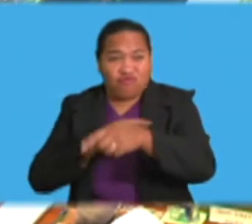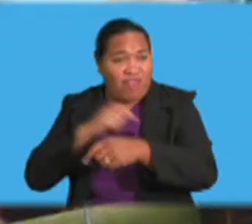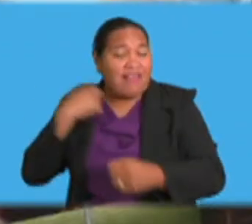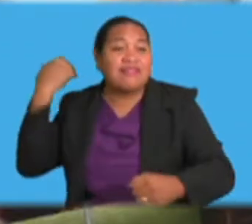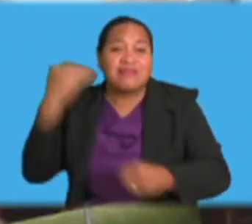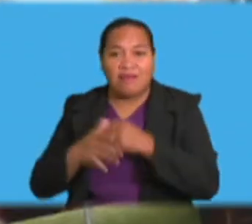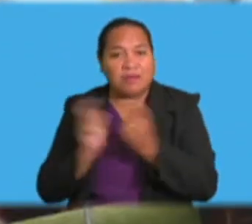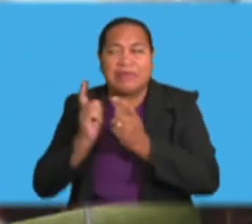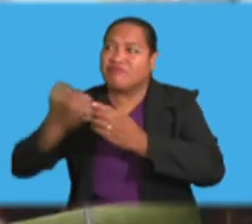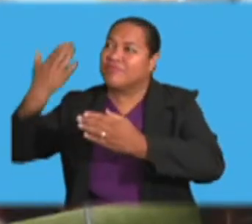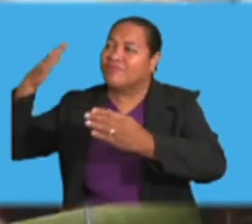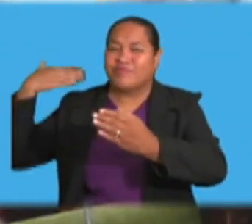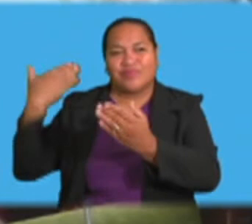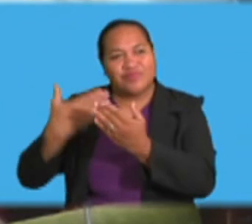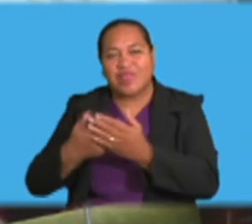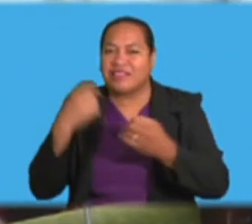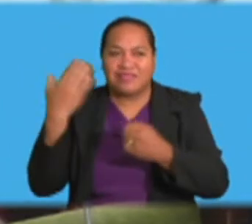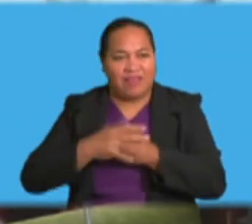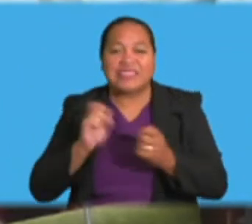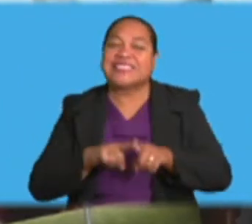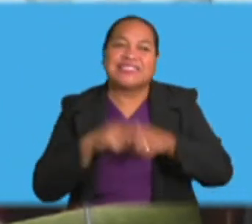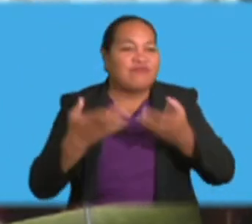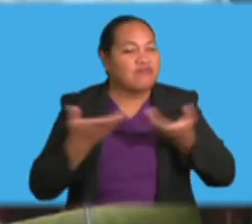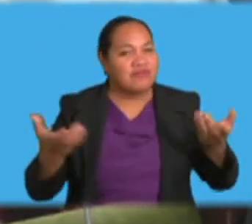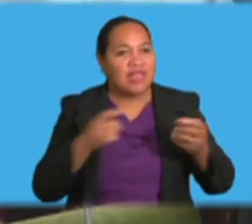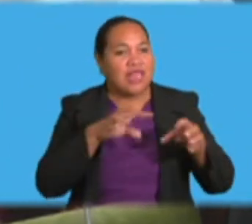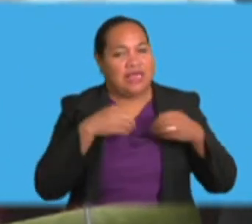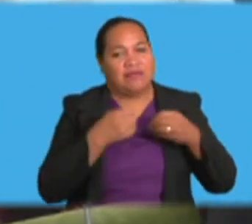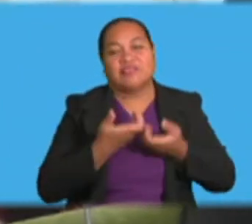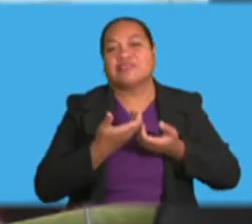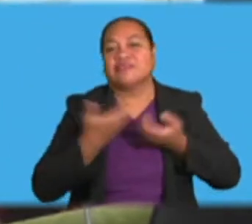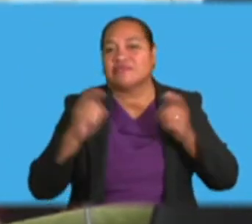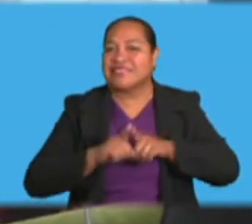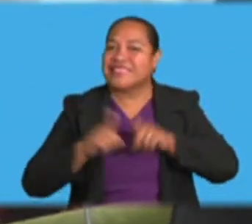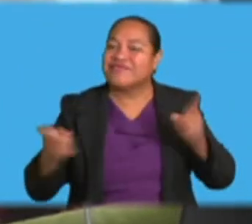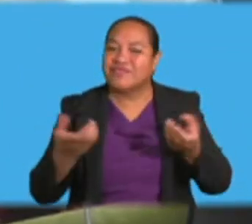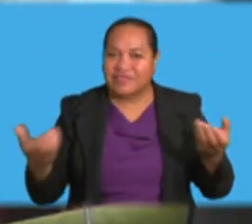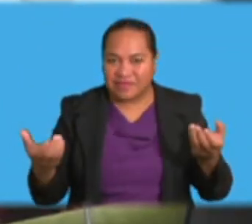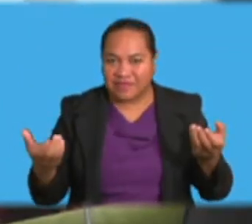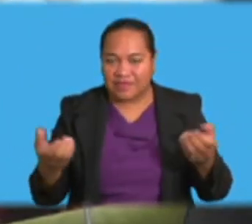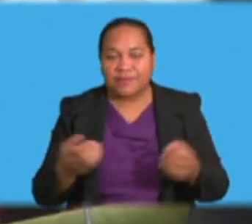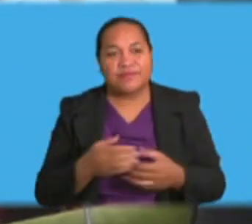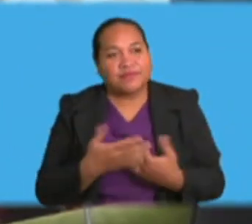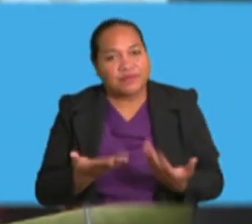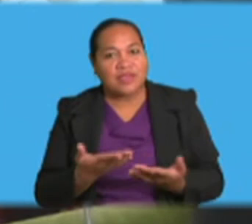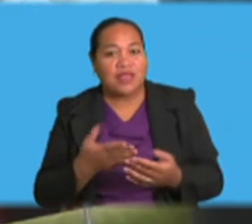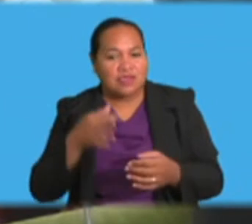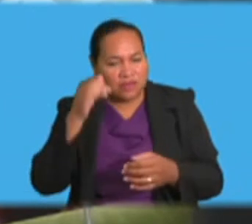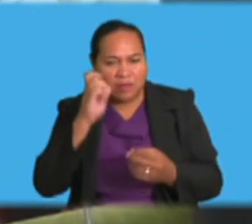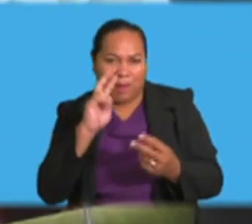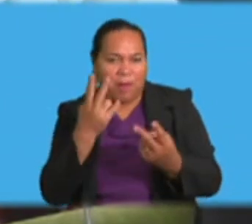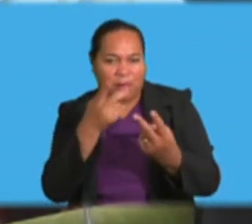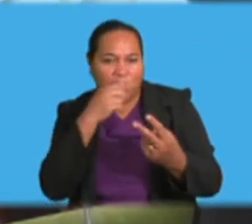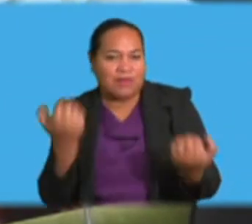Trust. Fiji Pine Trust is different to Fiji Pine Limited, Honourable Nawaikula. Madam Speaker, I'm sure a lot of our landowners will be watching